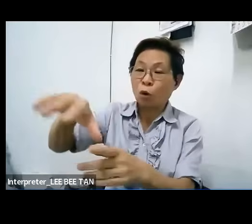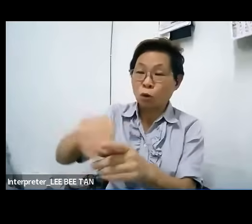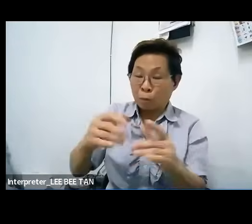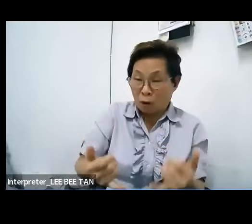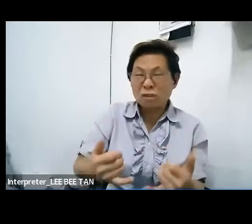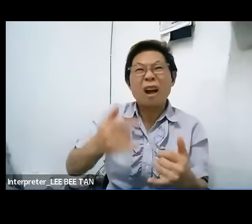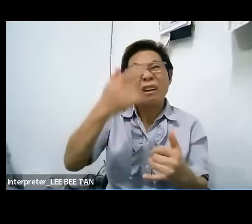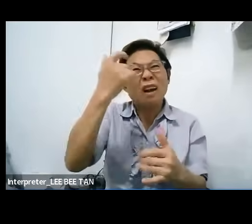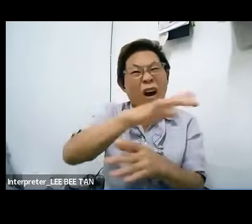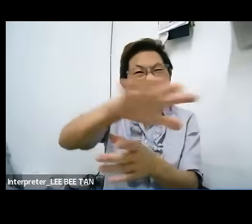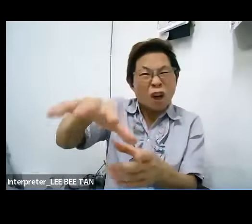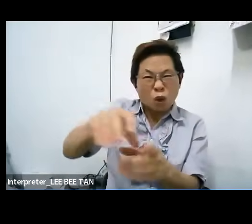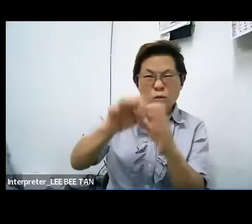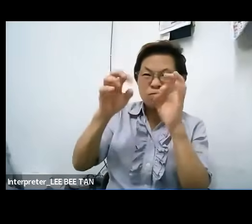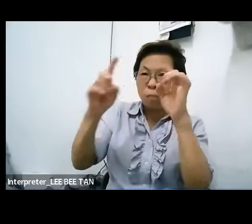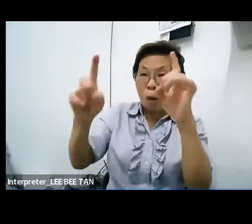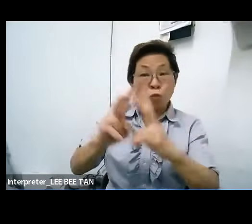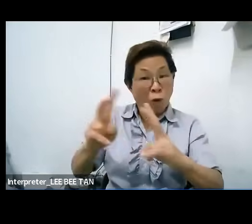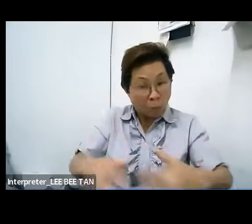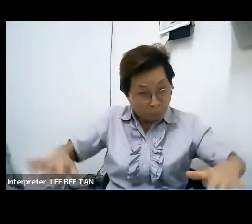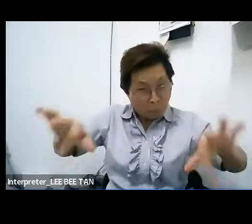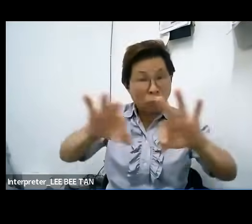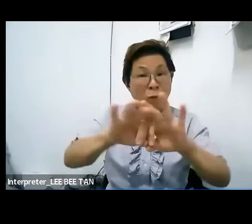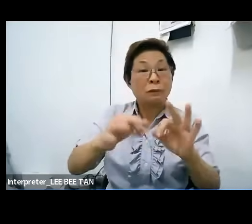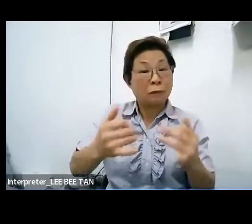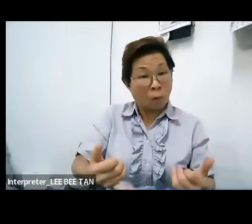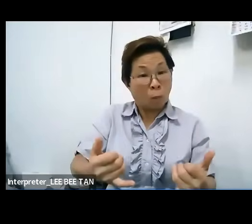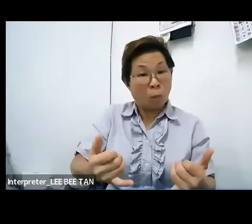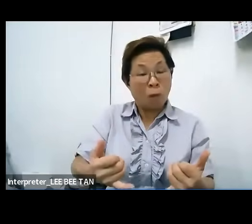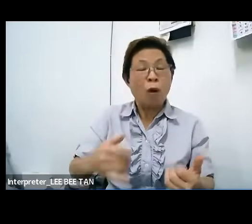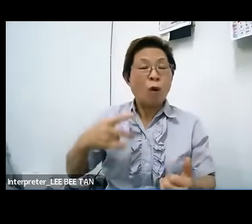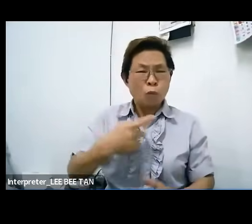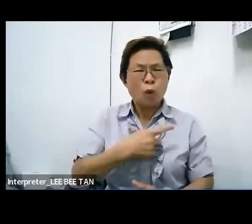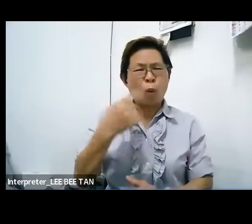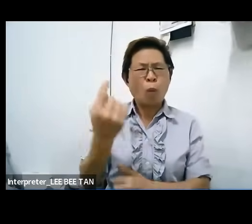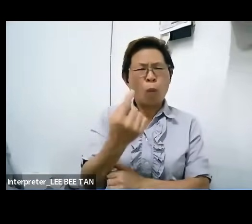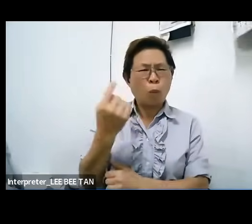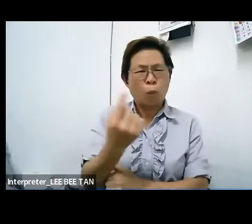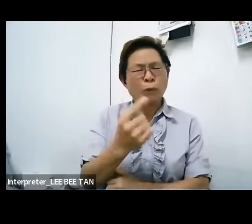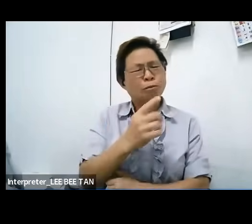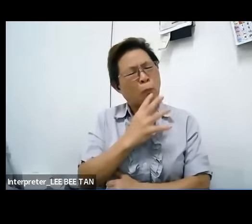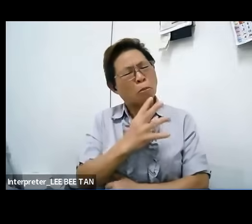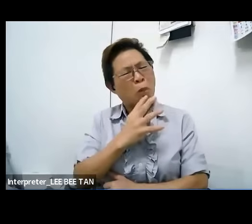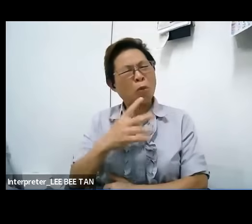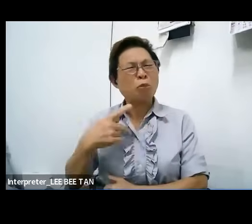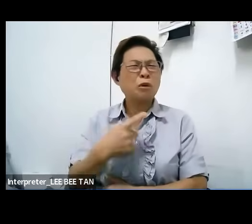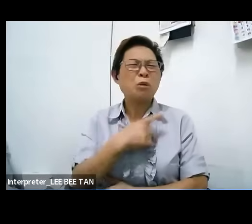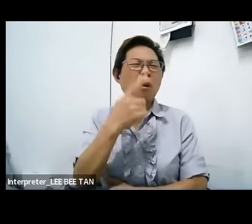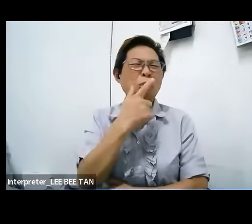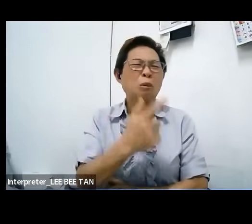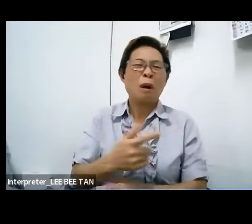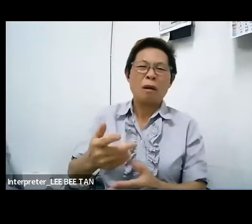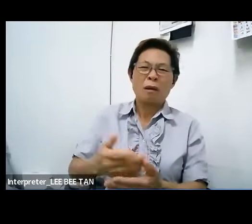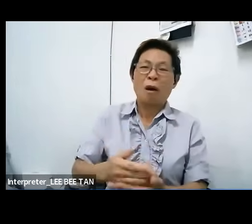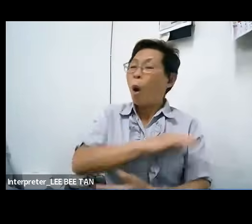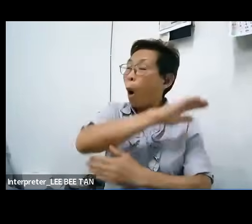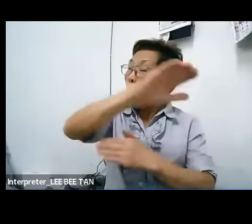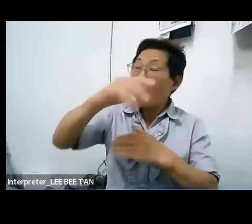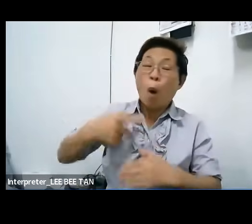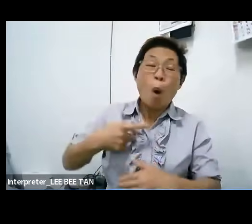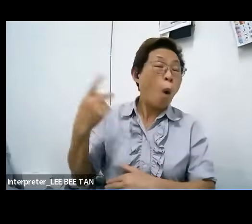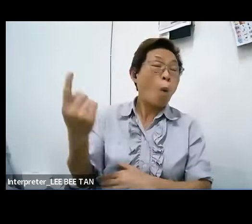inclusive education is very important. We always say that we don't want to leave no one